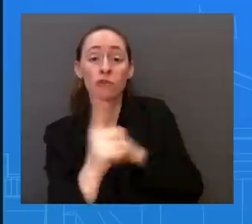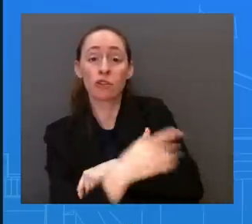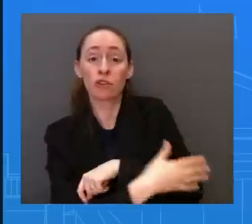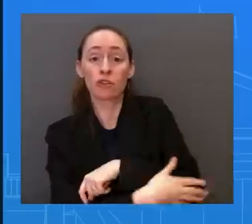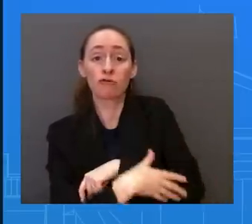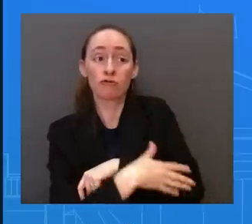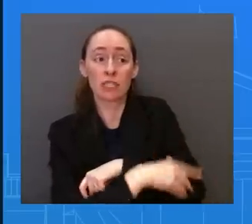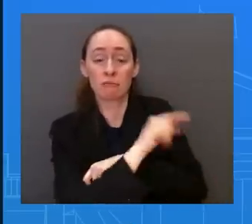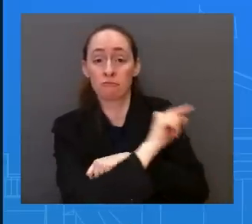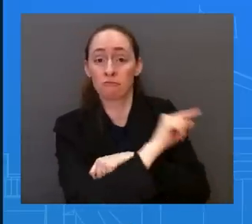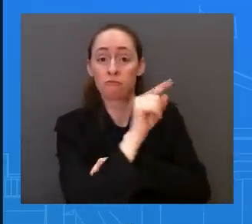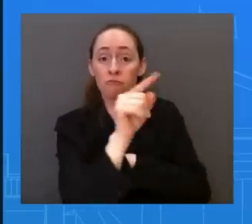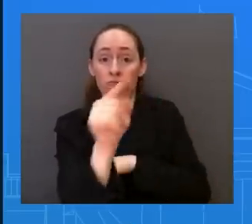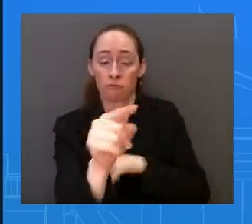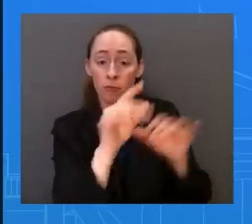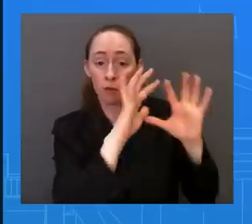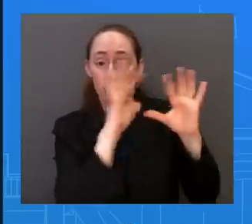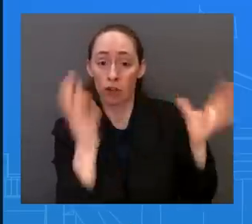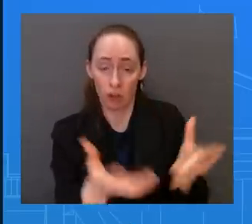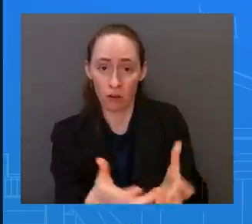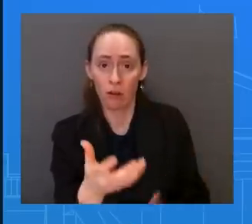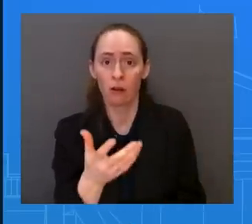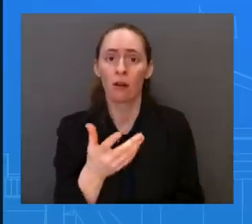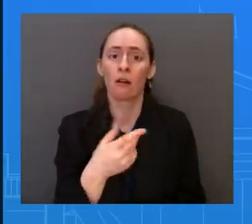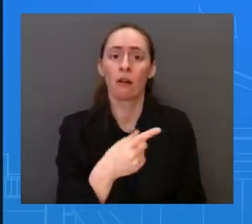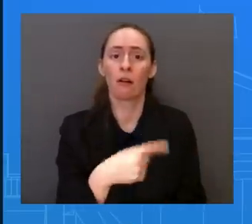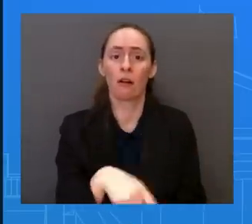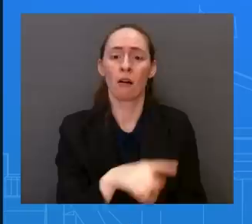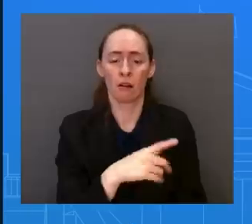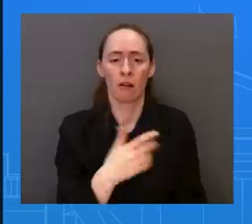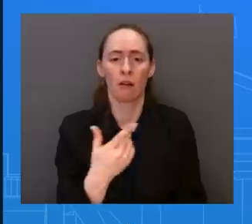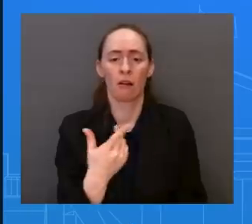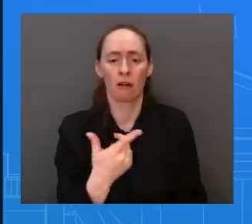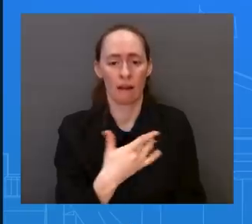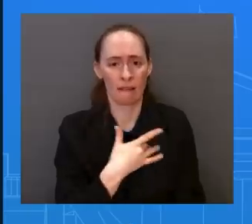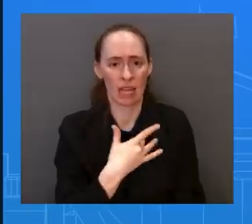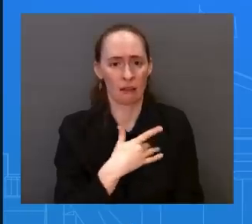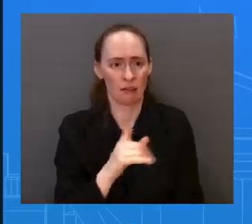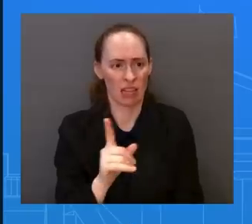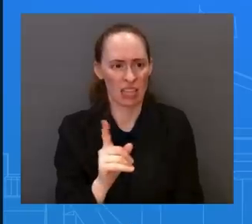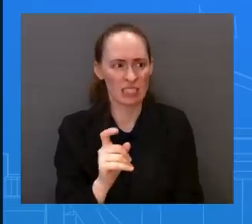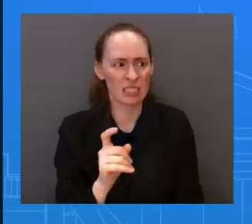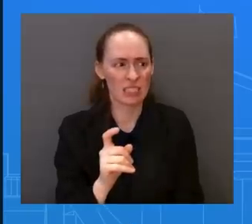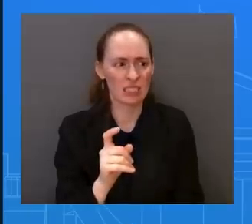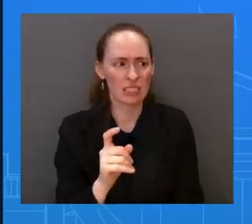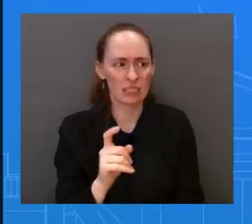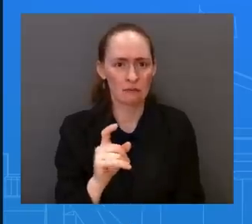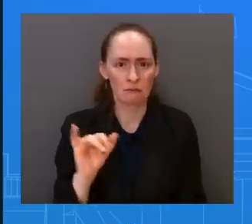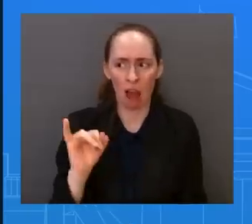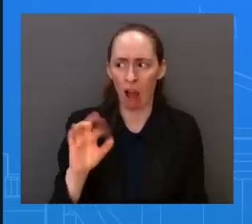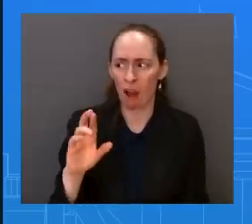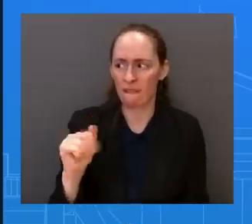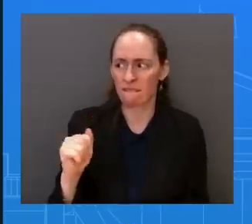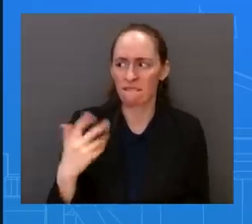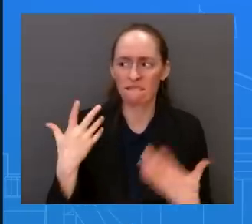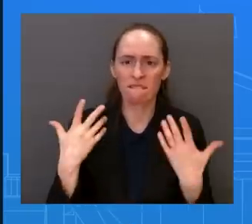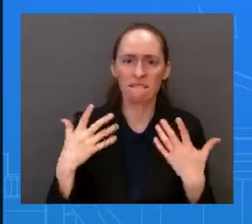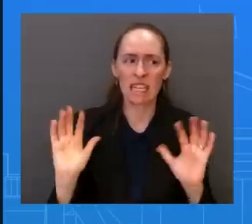quite a bit to gain. And that when the United States steps up and makes the most significant investment